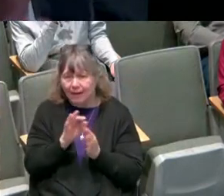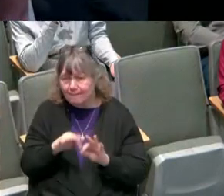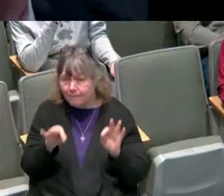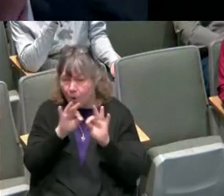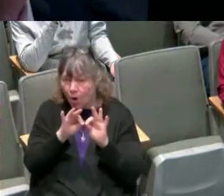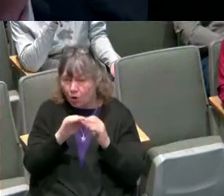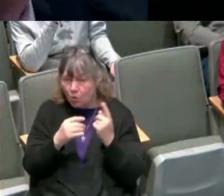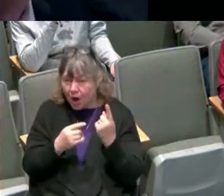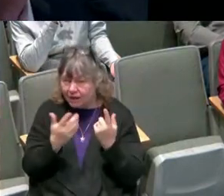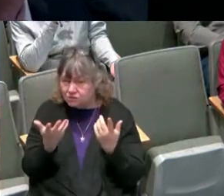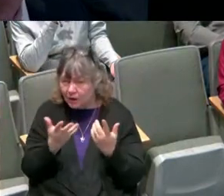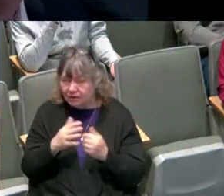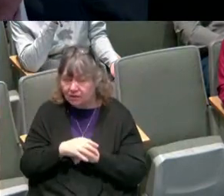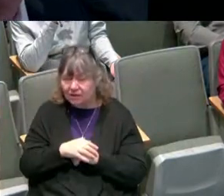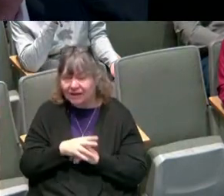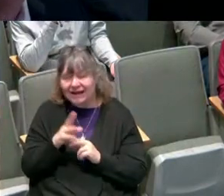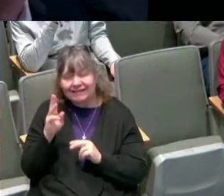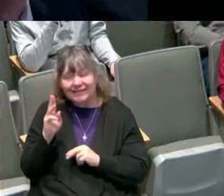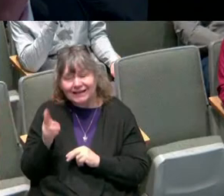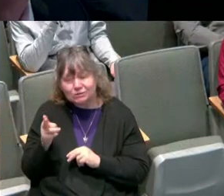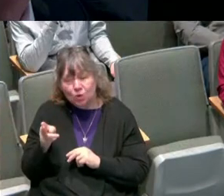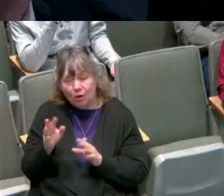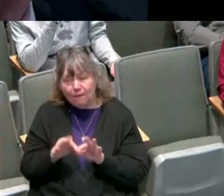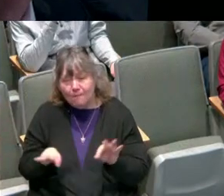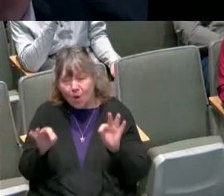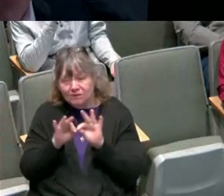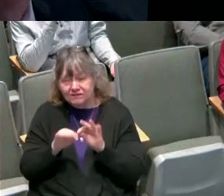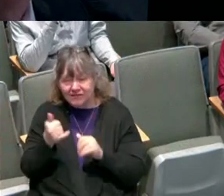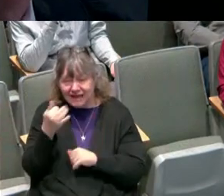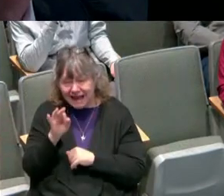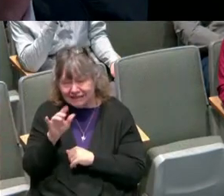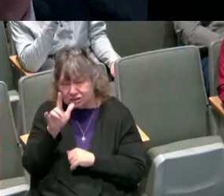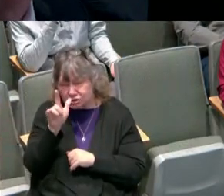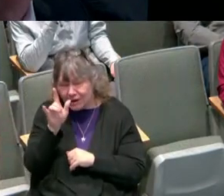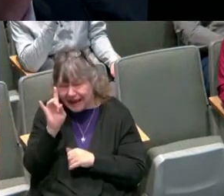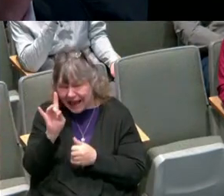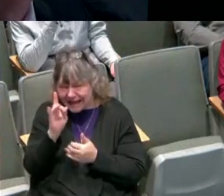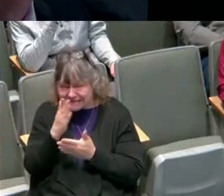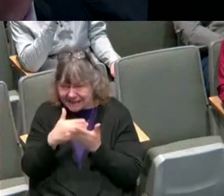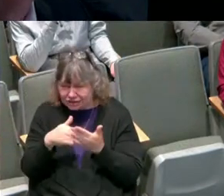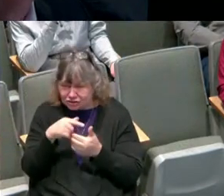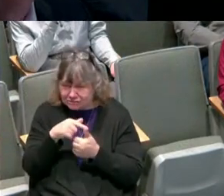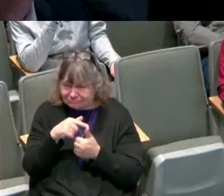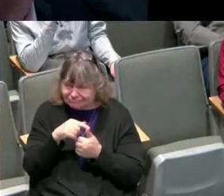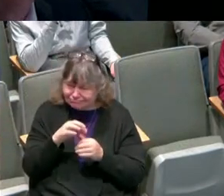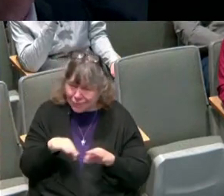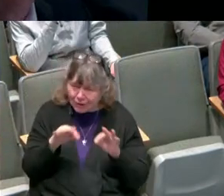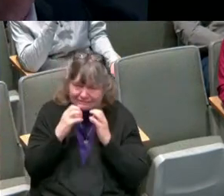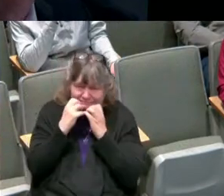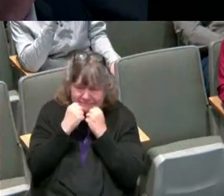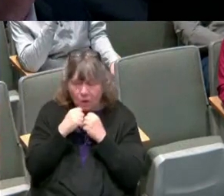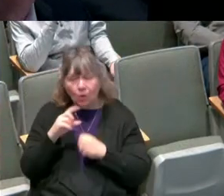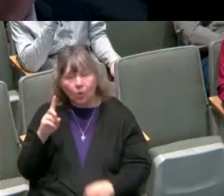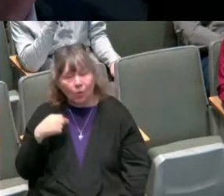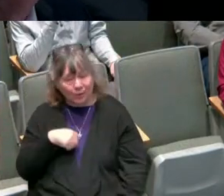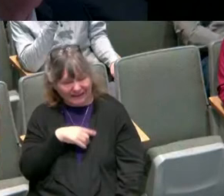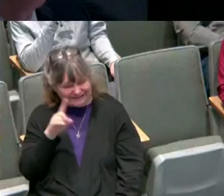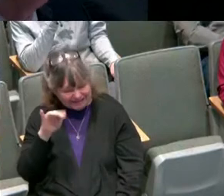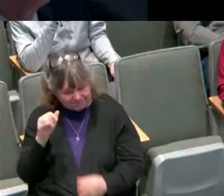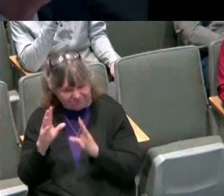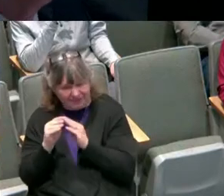one is the historical significance of the 1928 section we did meet with the historic